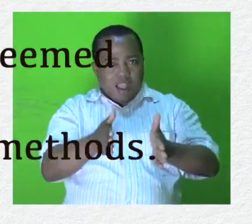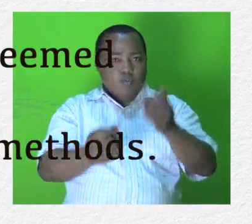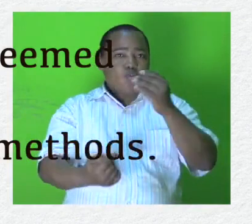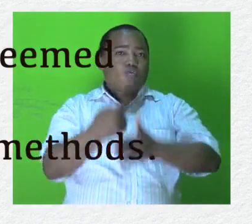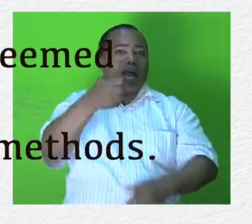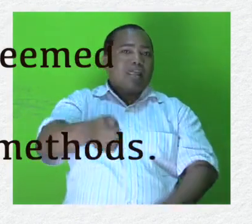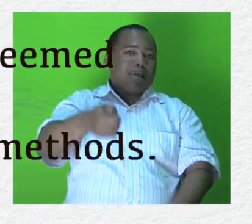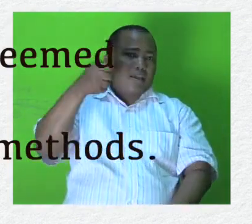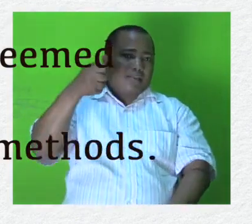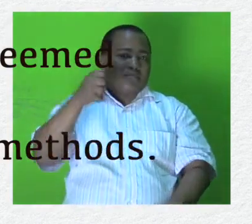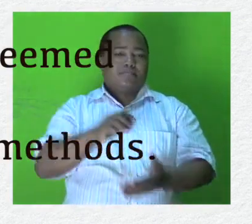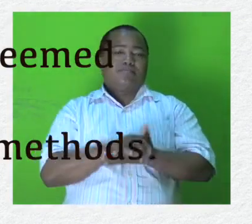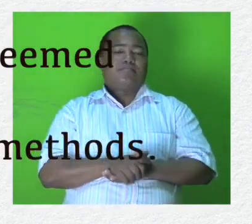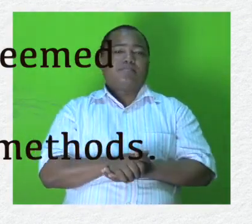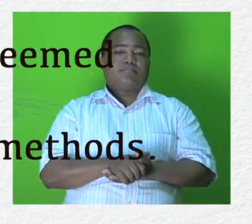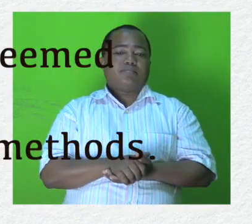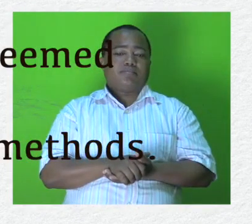mass.